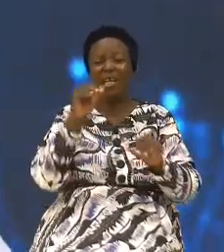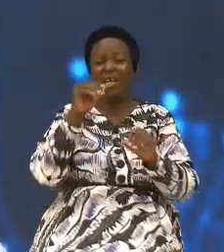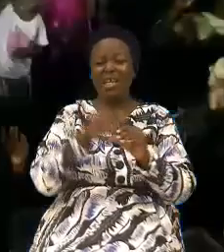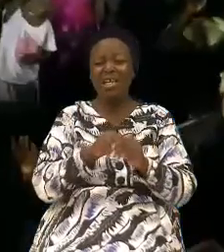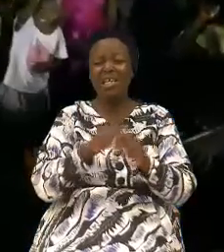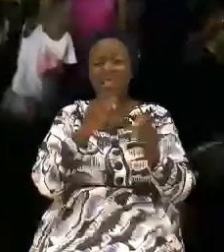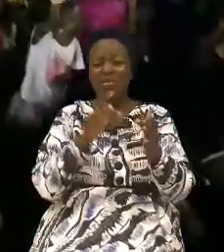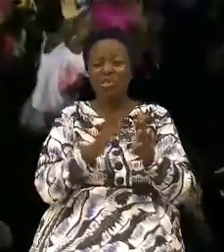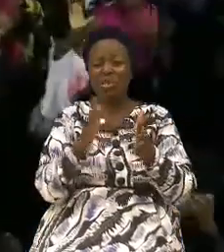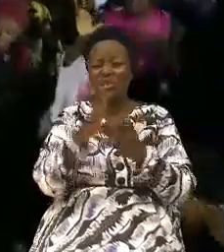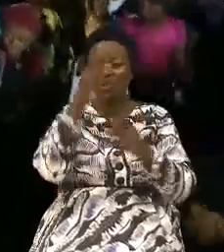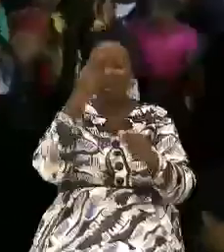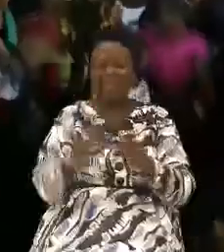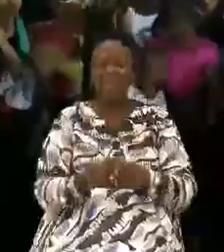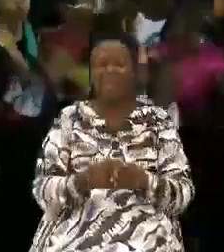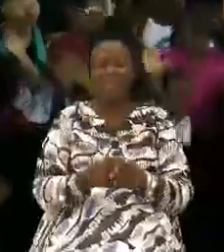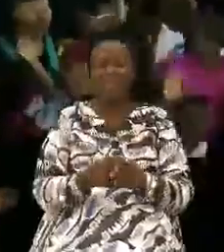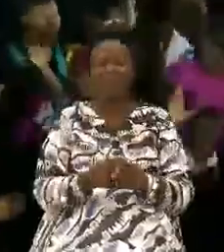Jesus' name.